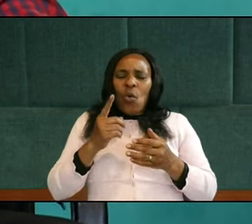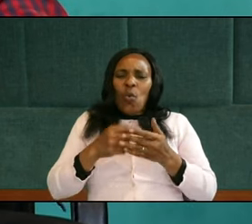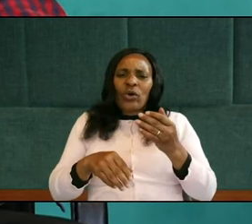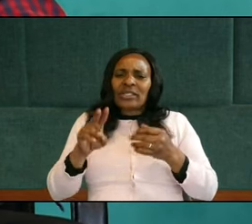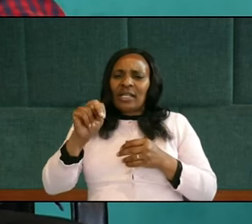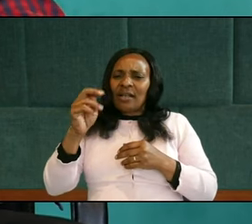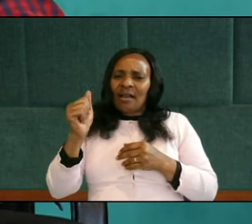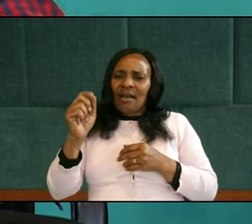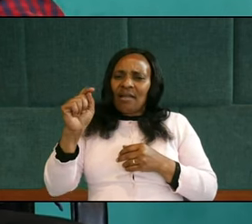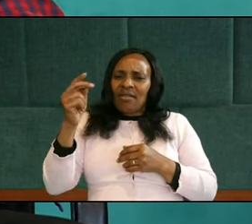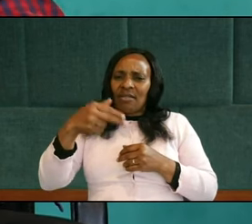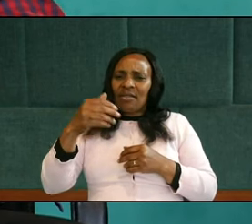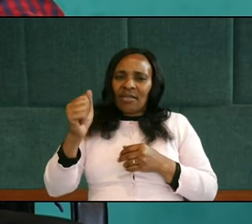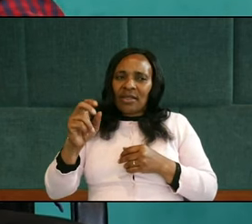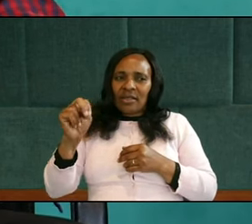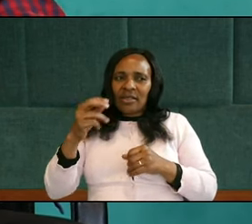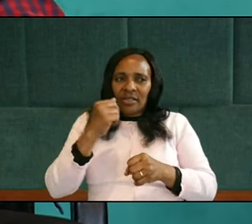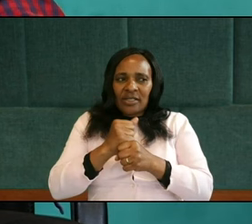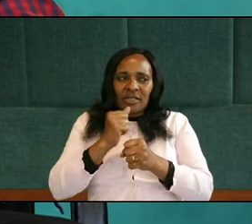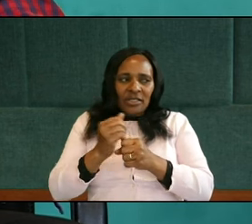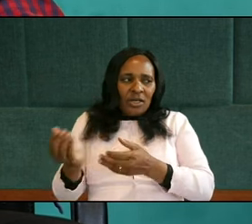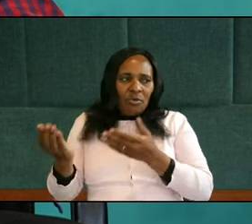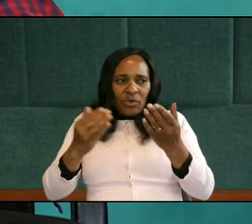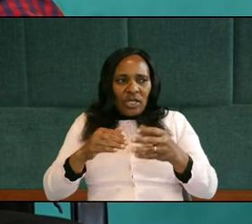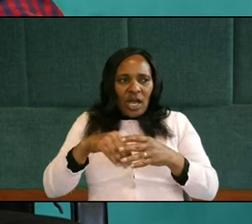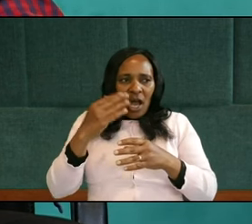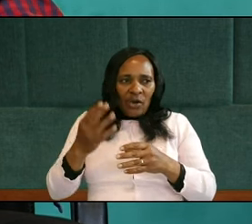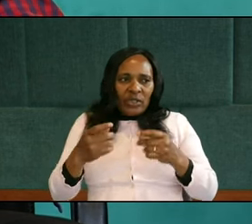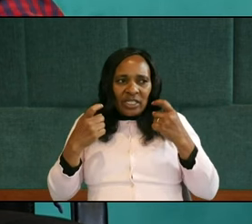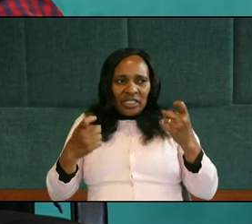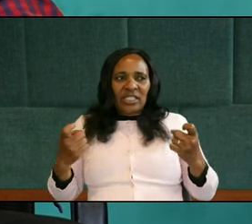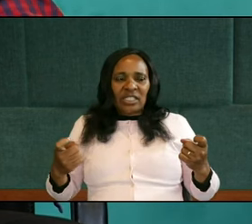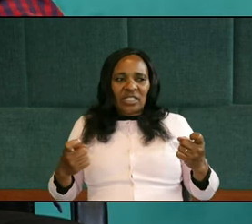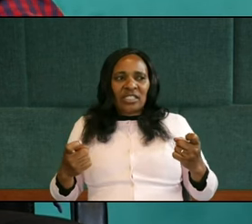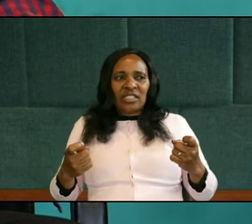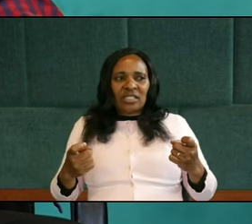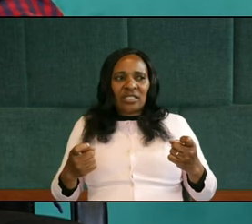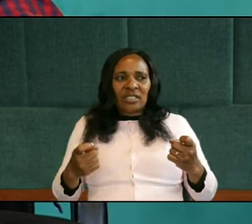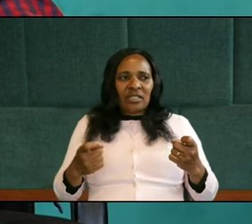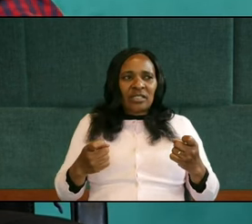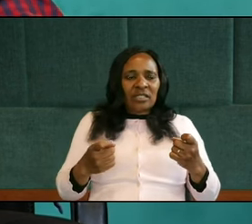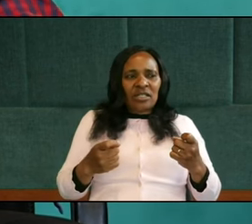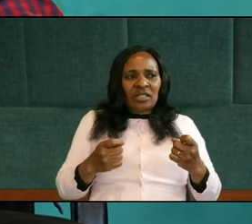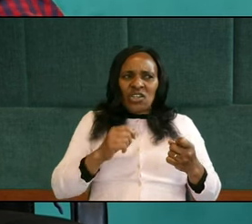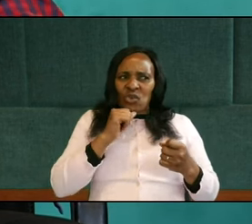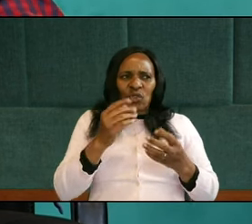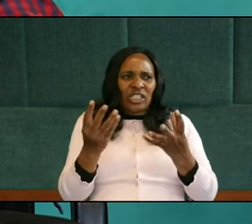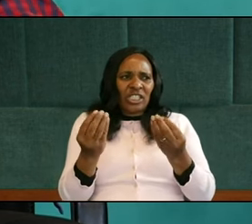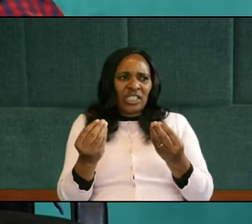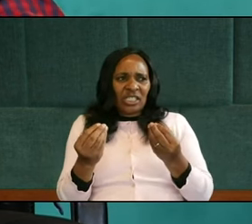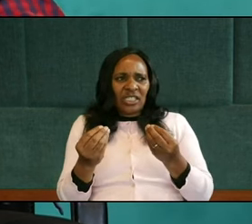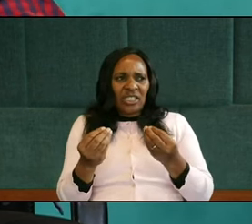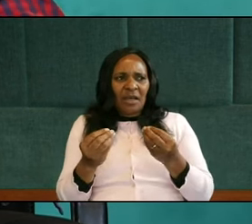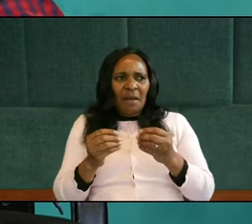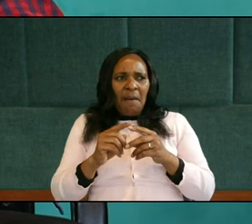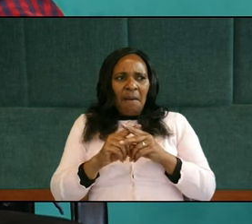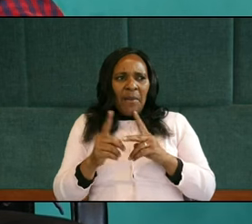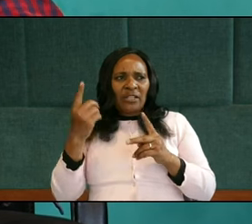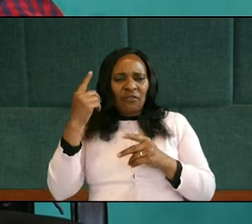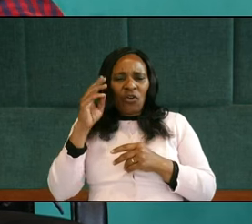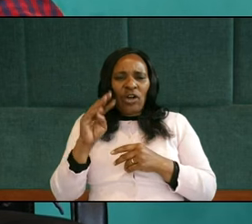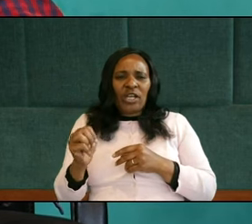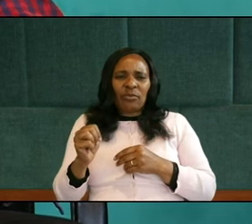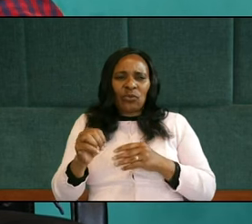Nathan did was bring out the sin, not necessarily it being his, and for him